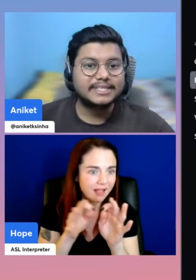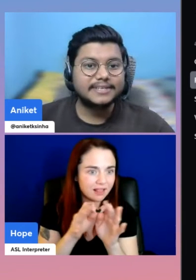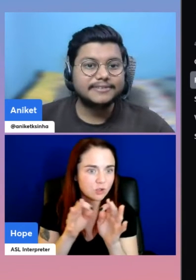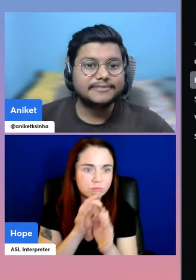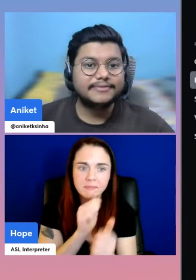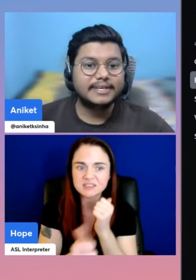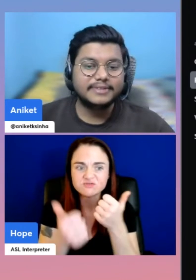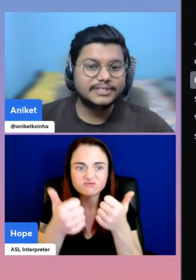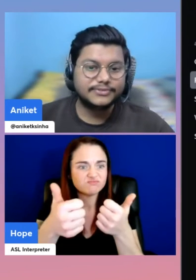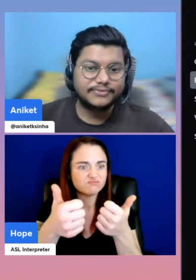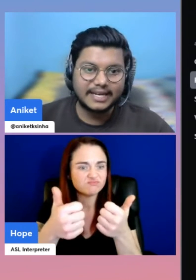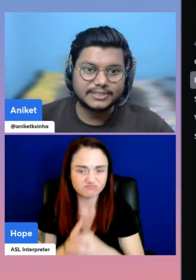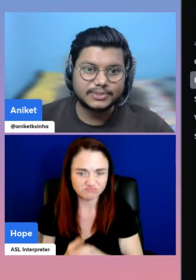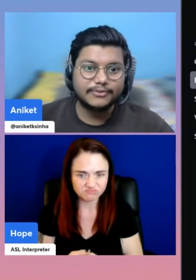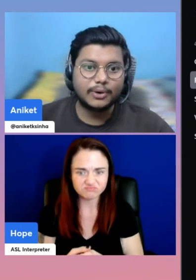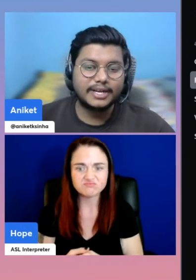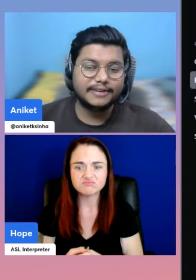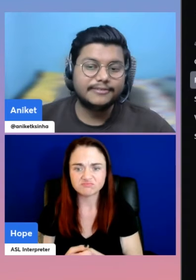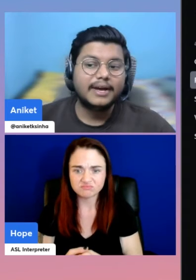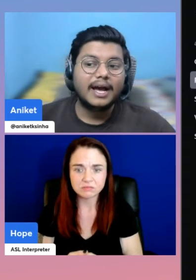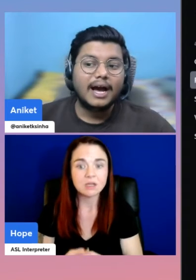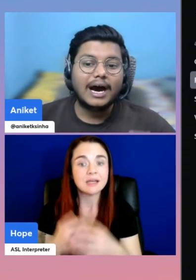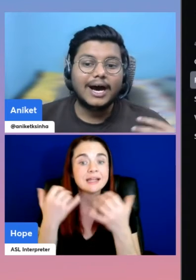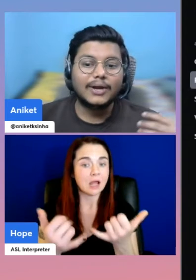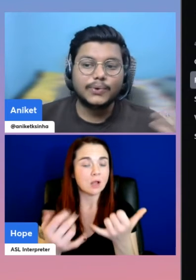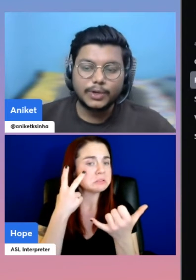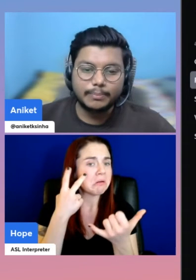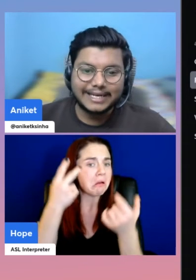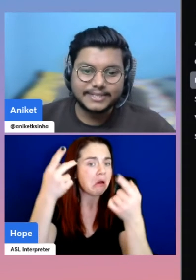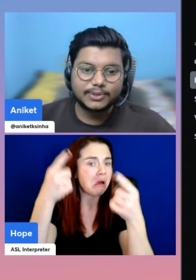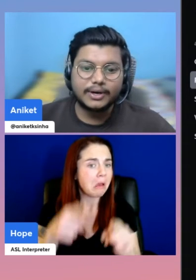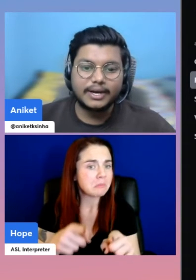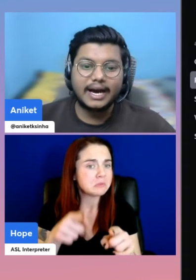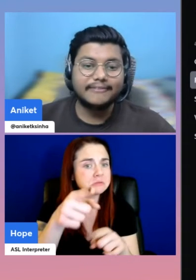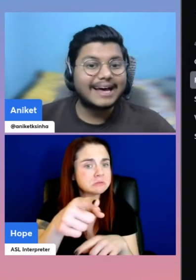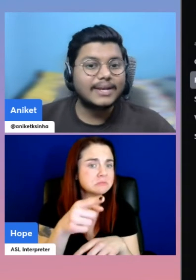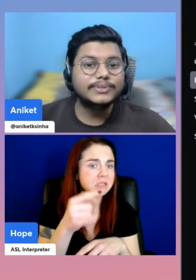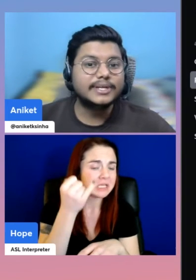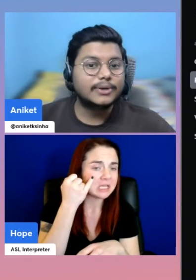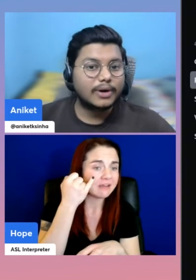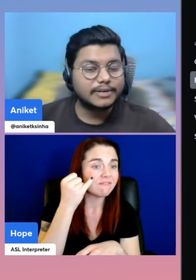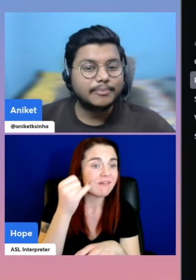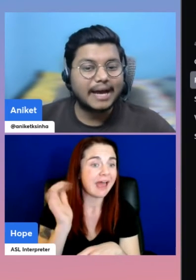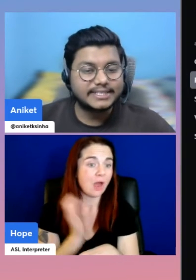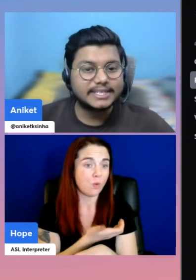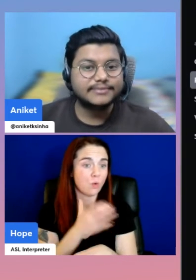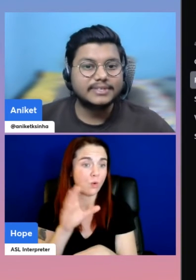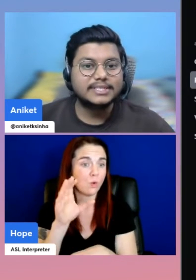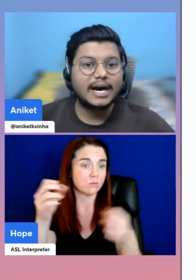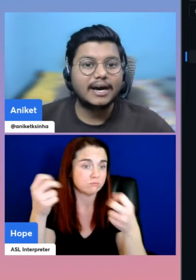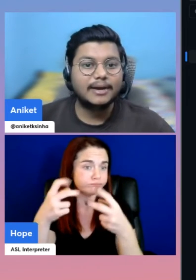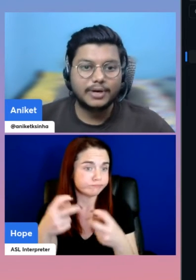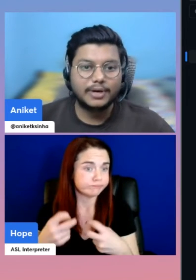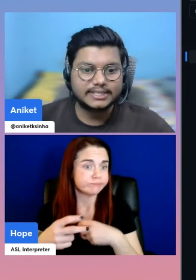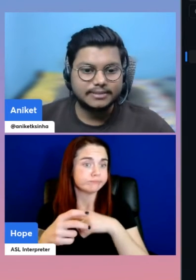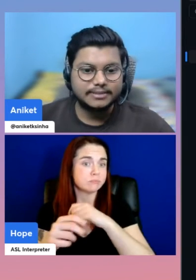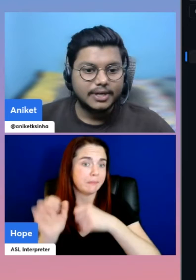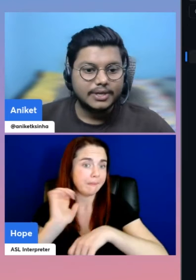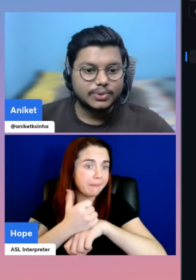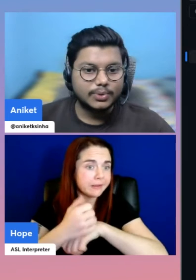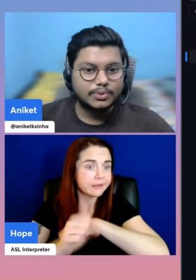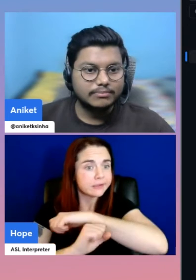happens if this fails. So if our code base or our values are not matching with our